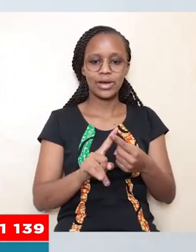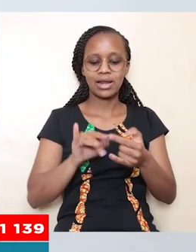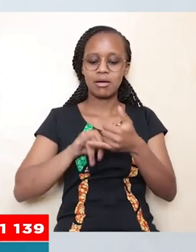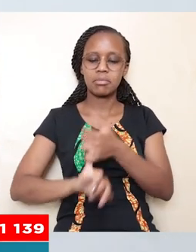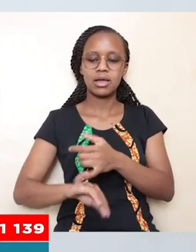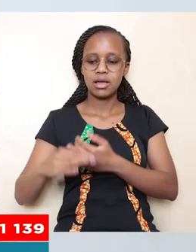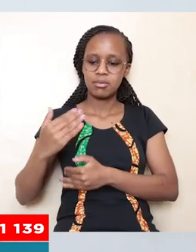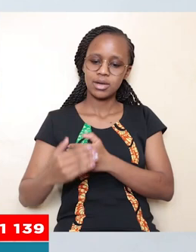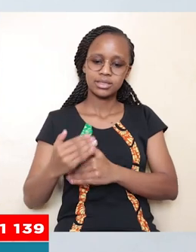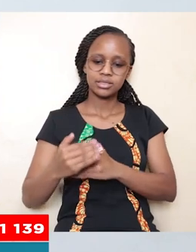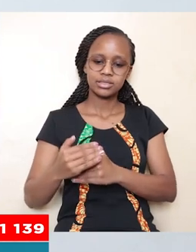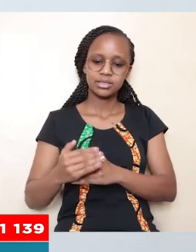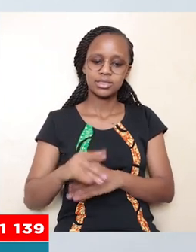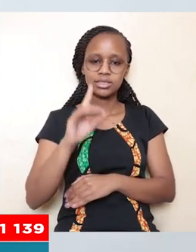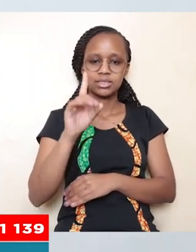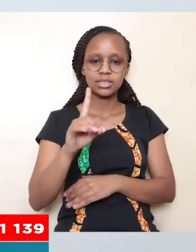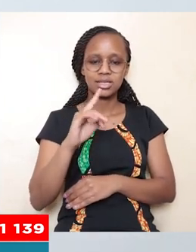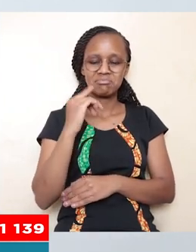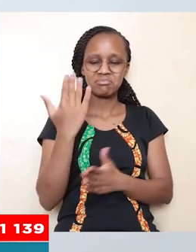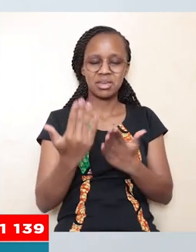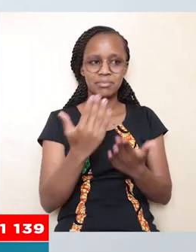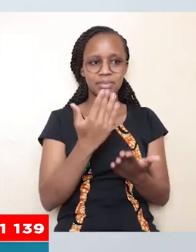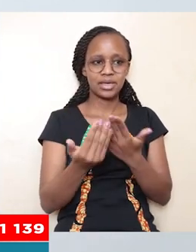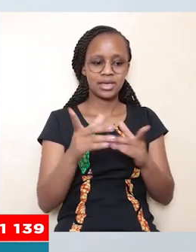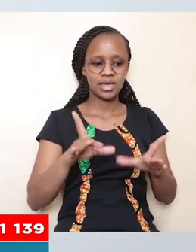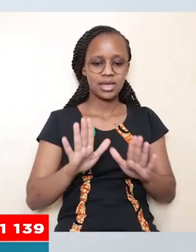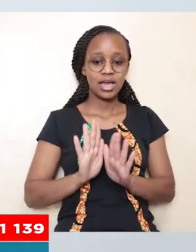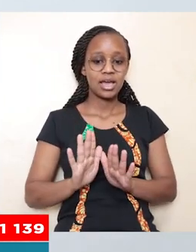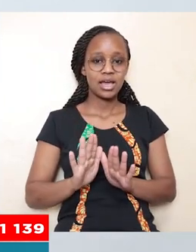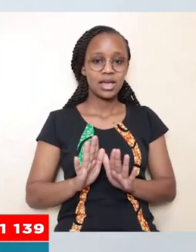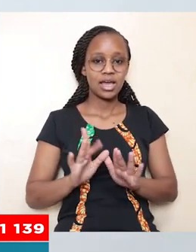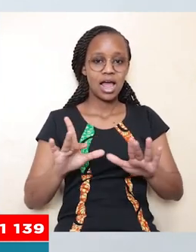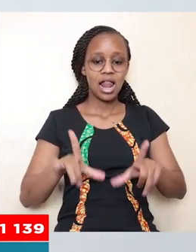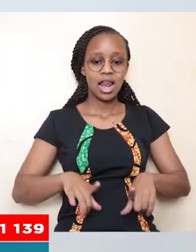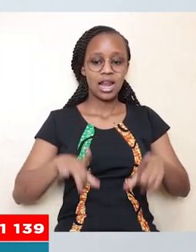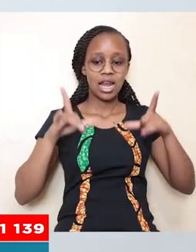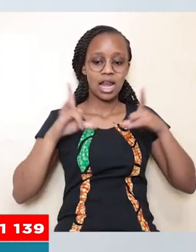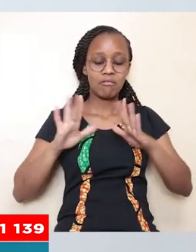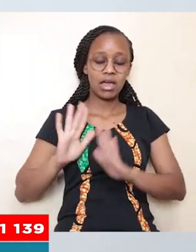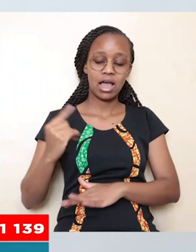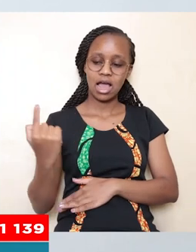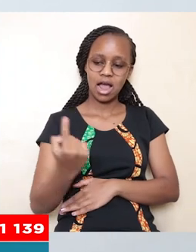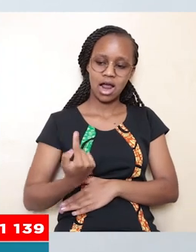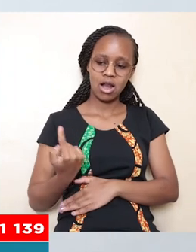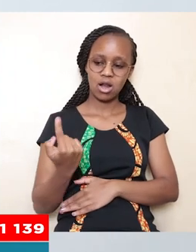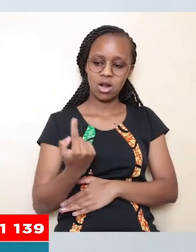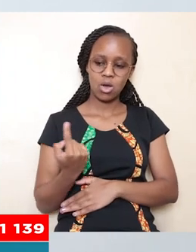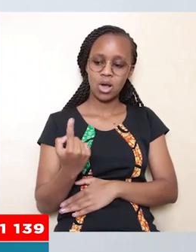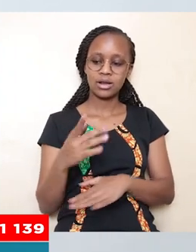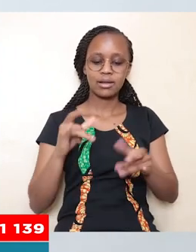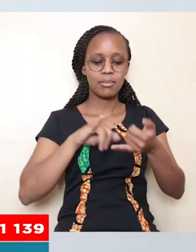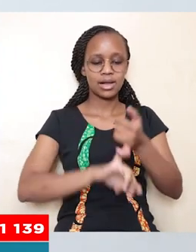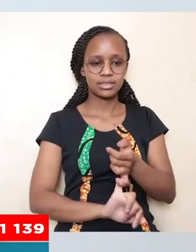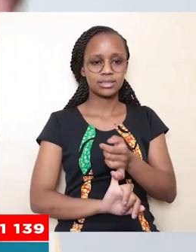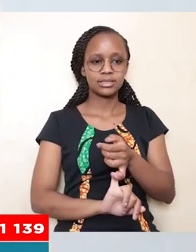couple, either of them, is living in isolation and loneliness in marriage. Did you